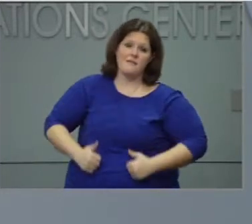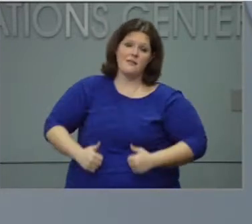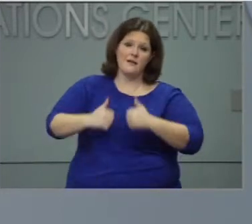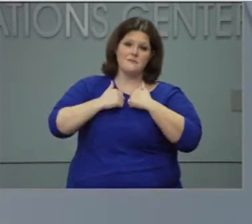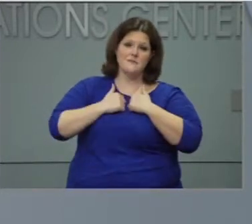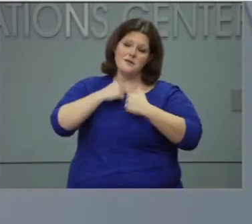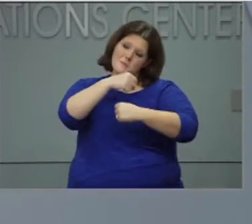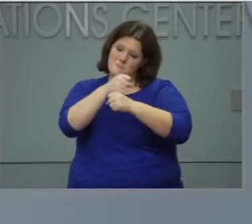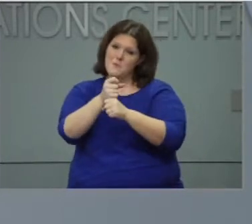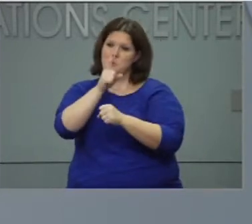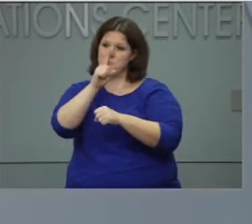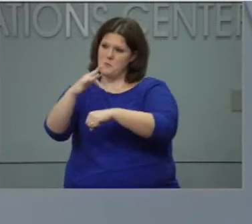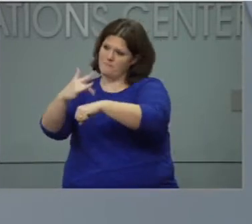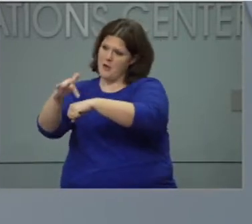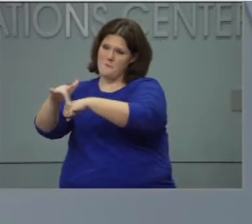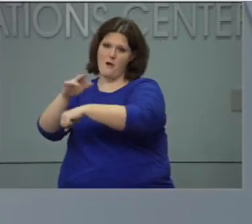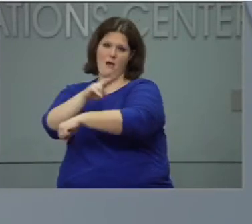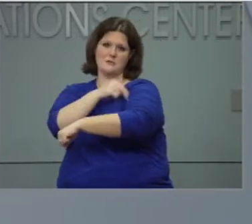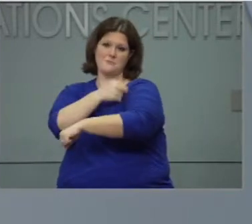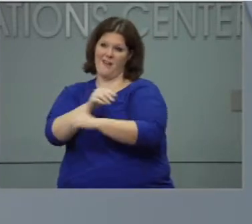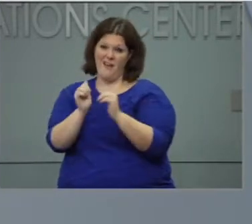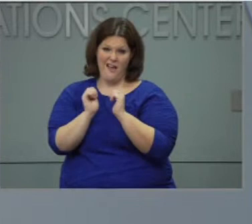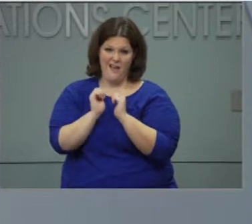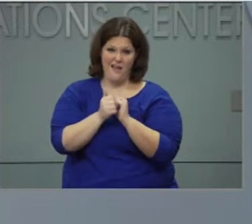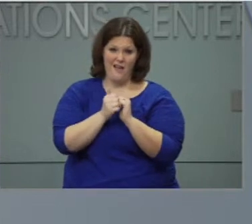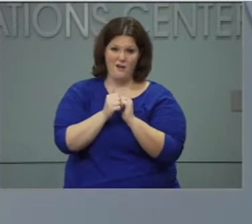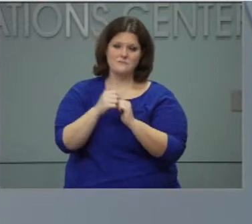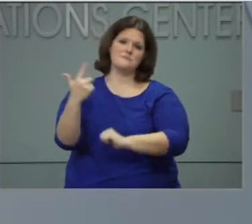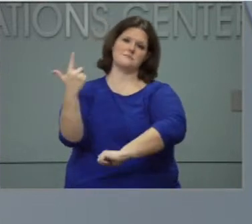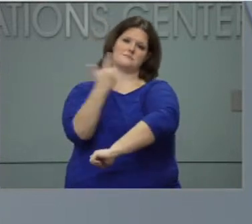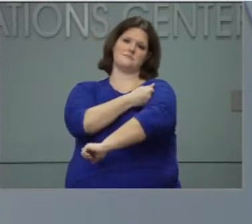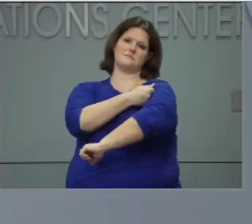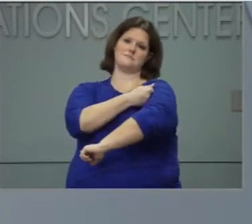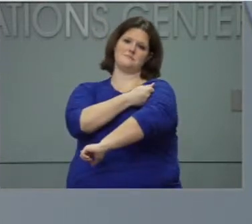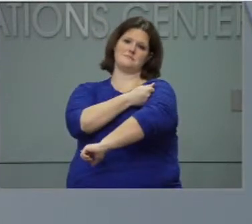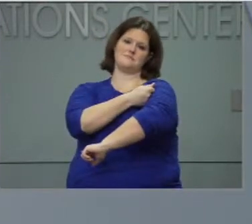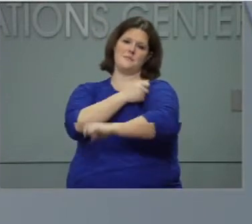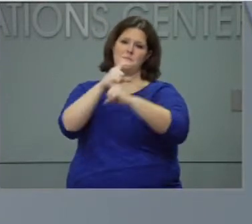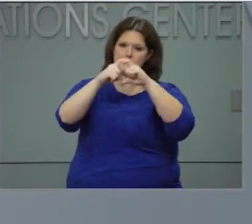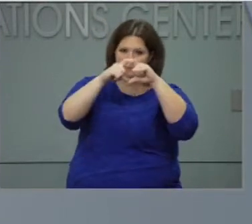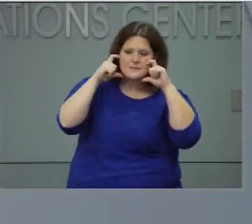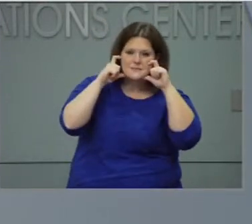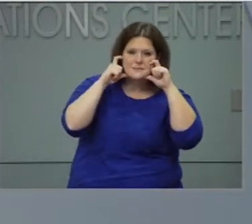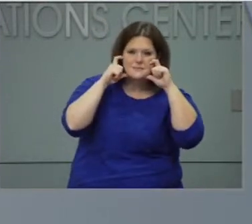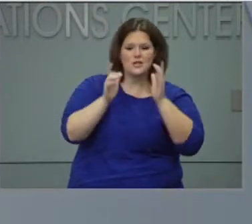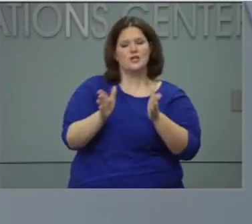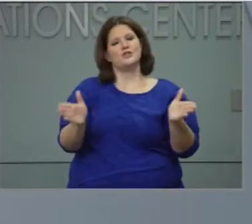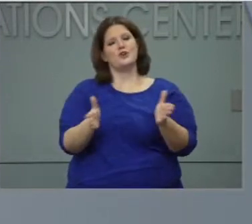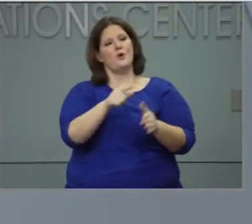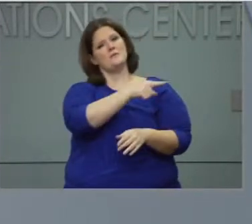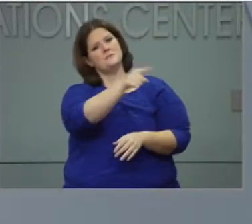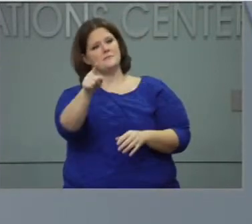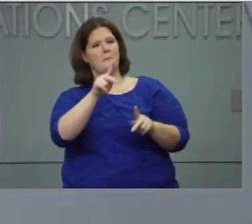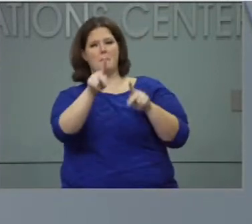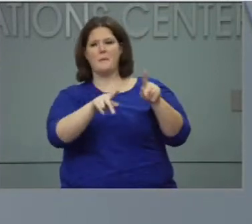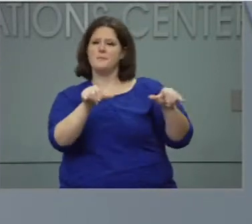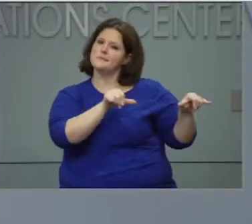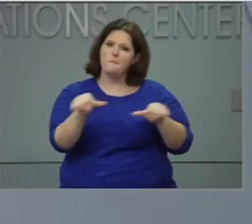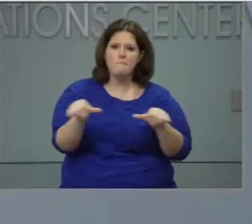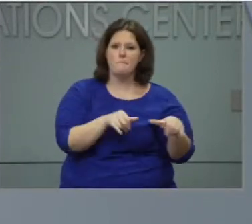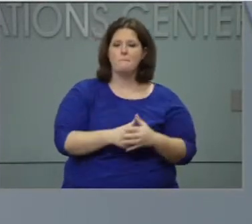to those who need it. To weather this storm, vax up, mask up, and urge others to do the same. If you're